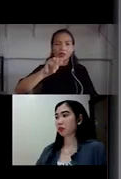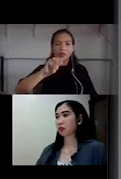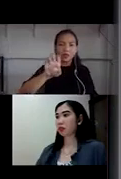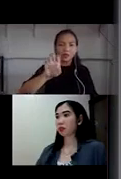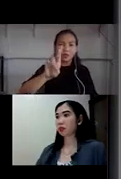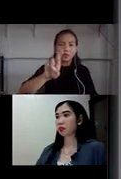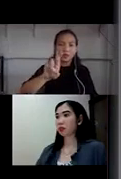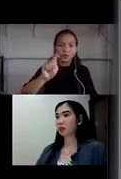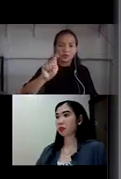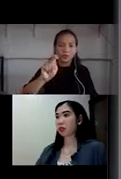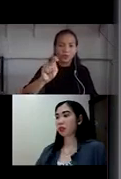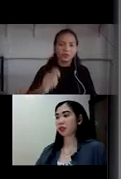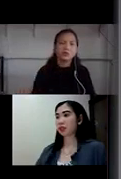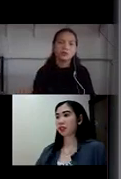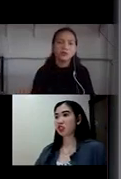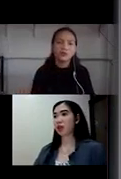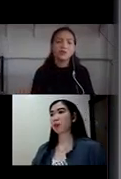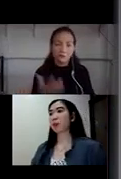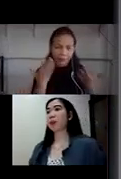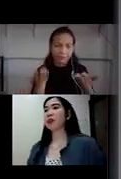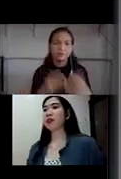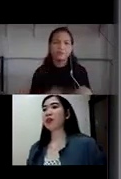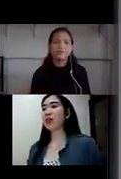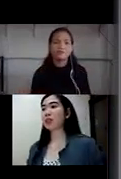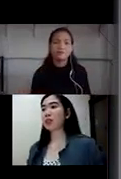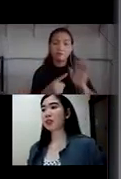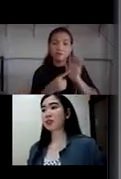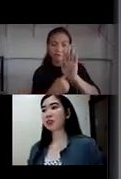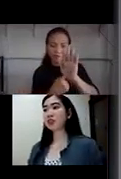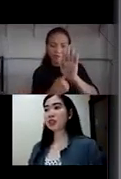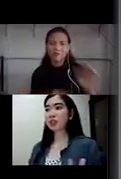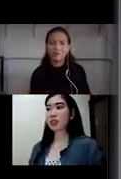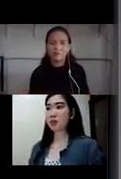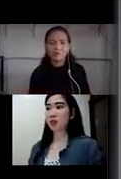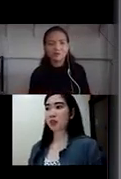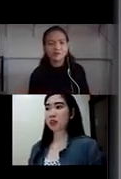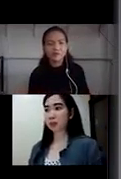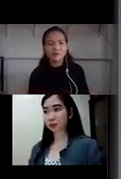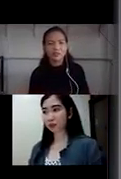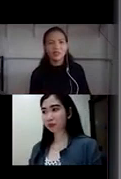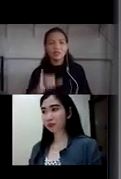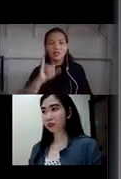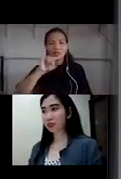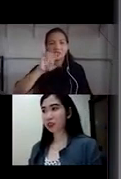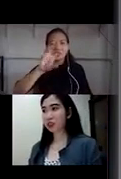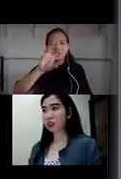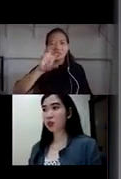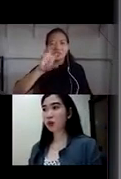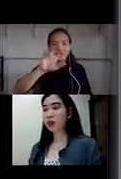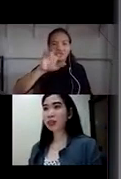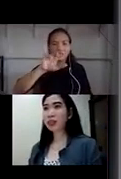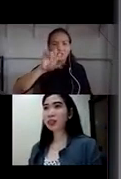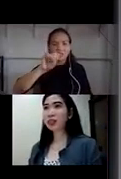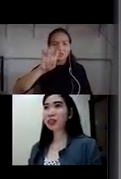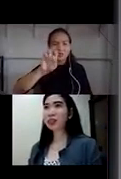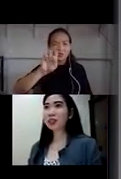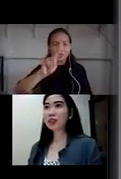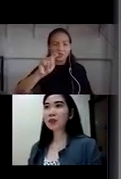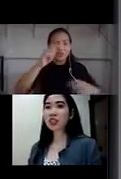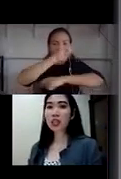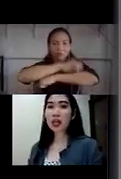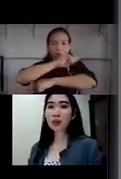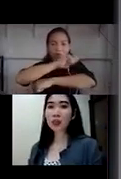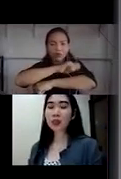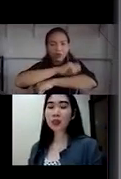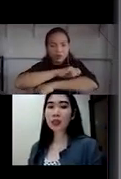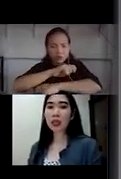Yan. So, yan. Yan na siya. Next is insert table. So, again, same